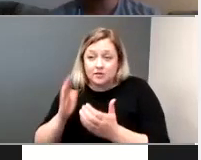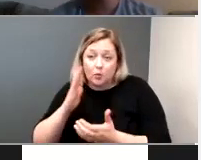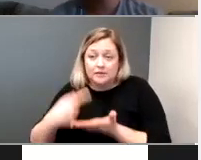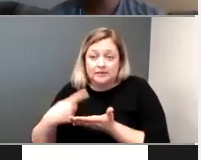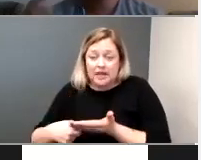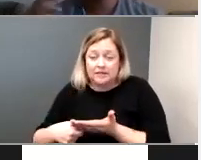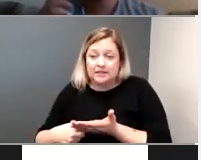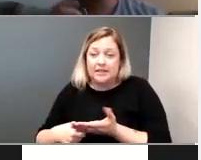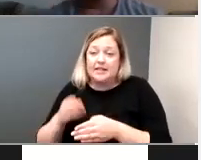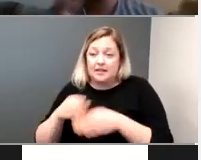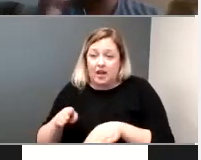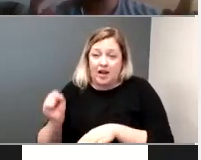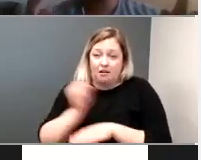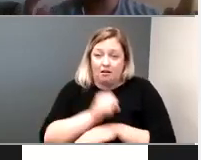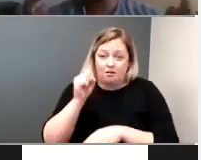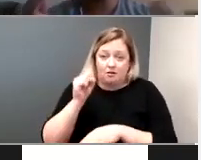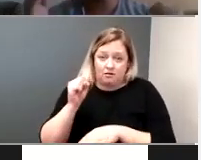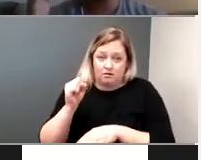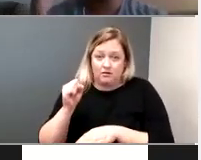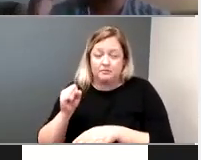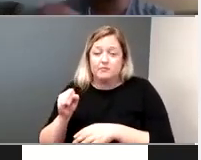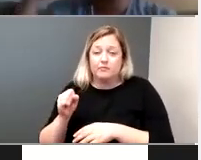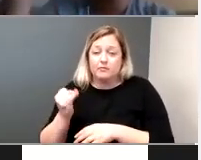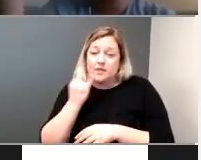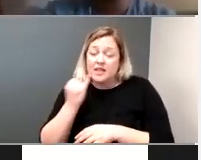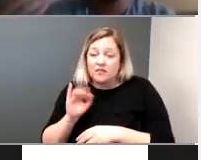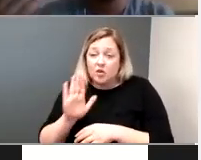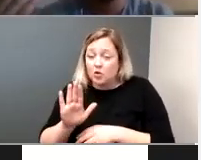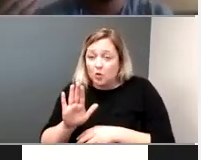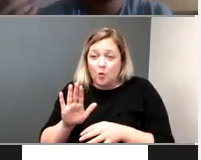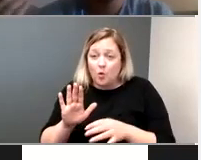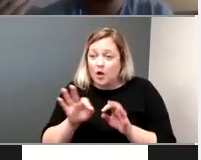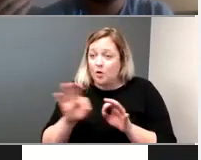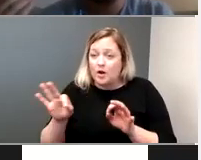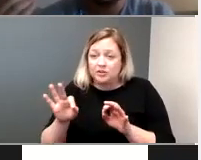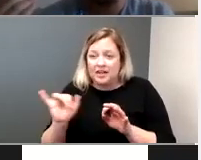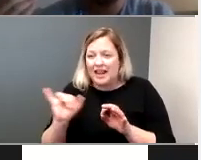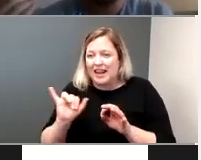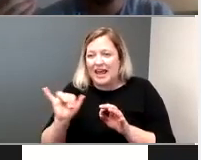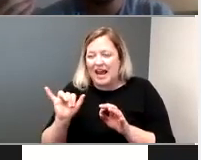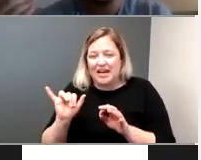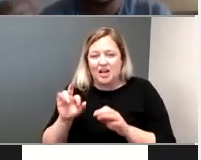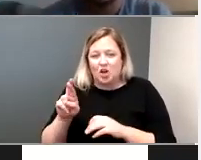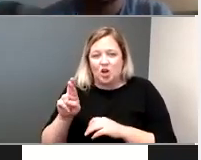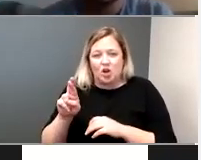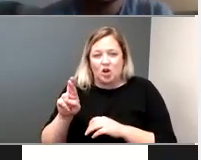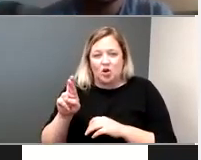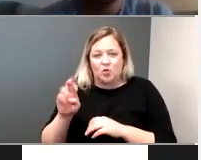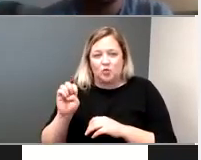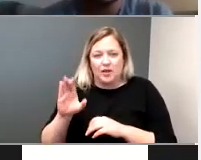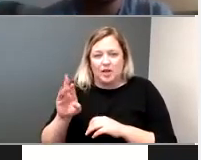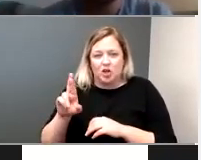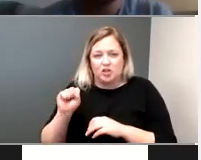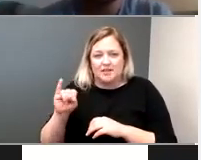conquer approaches, where your equation is sort of has a recurrence relationship with your entire function.